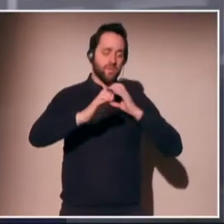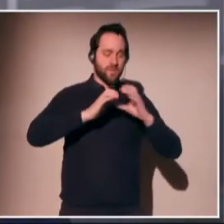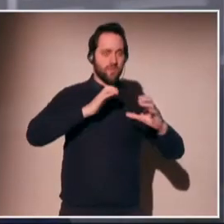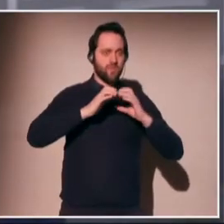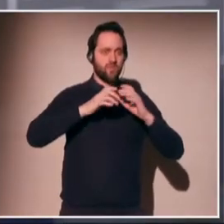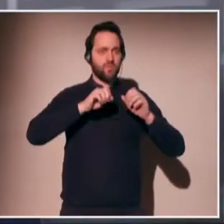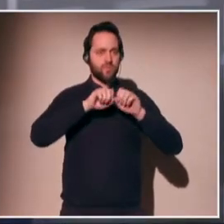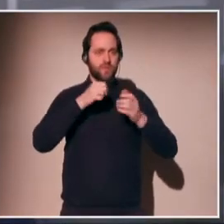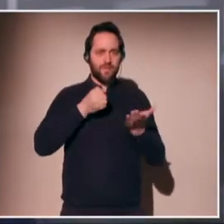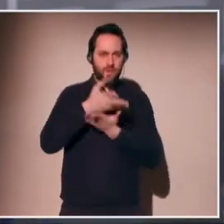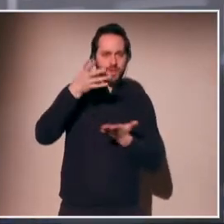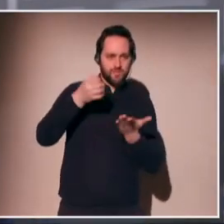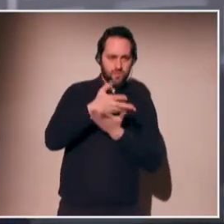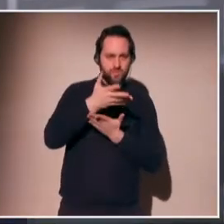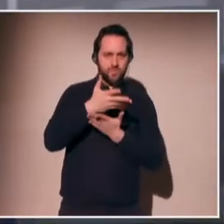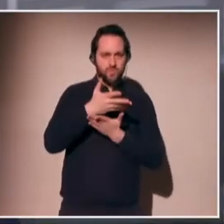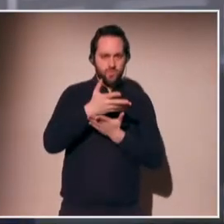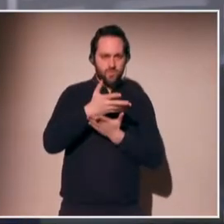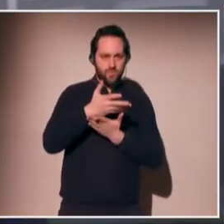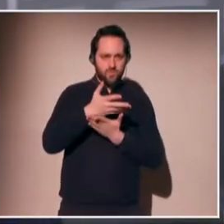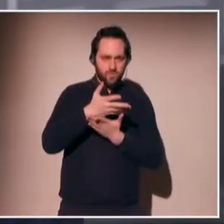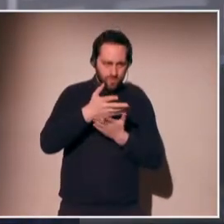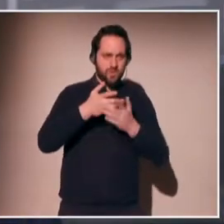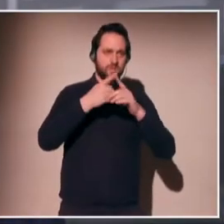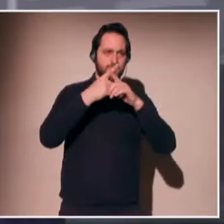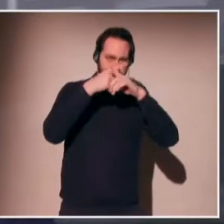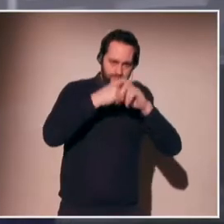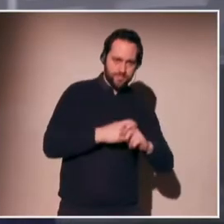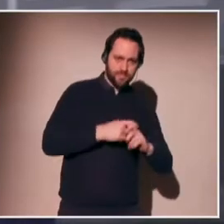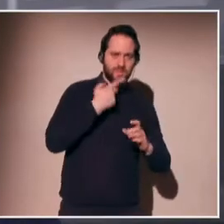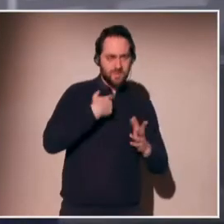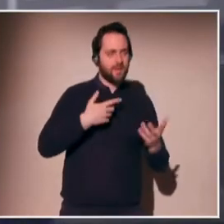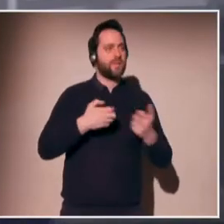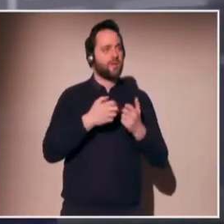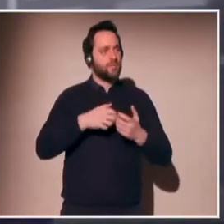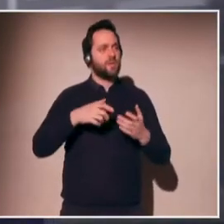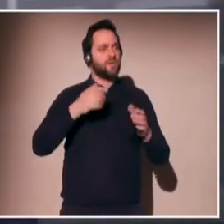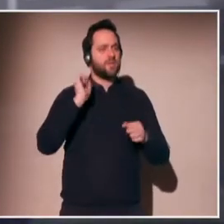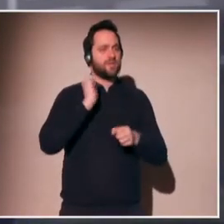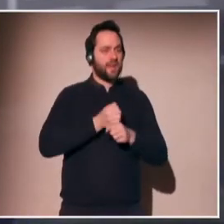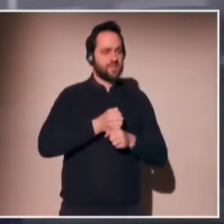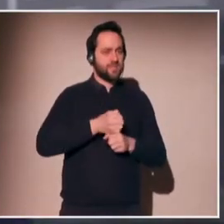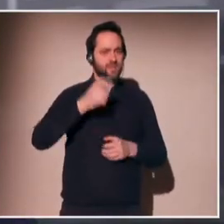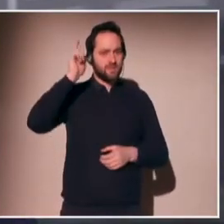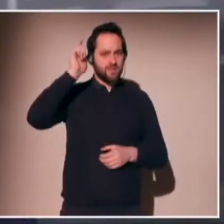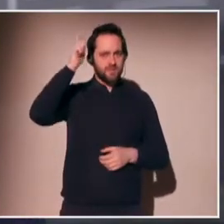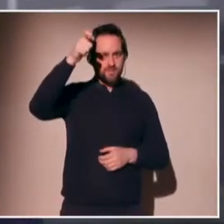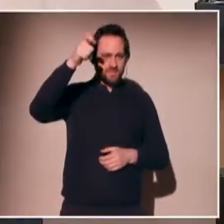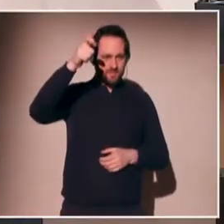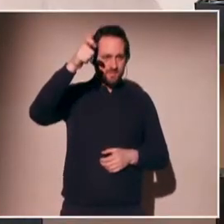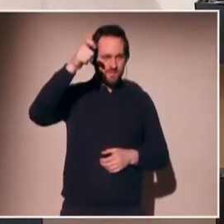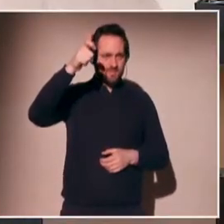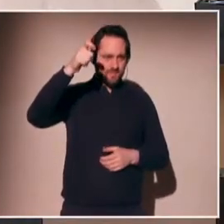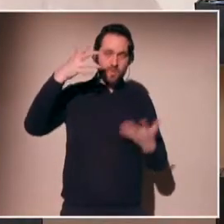and a repetitive task, because I'm in the language. Language is more, you know, animals got really the